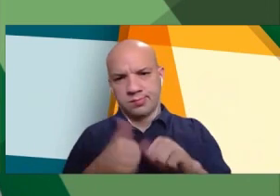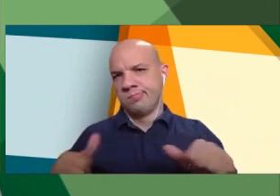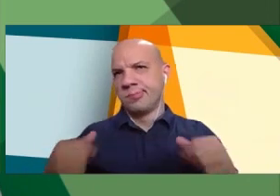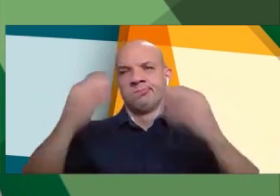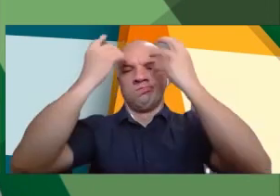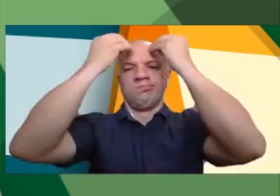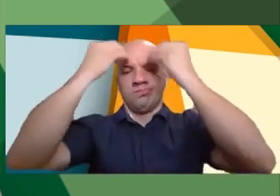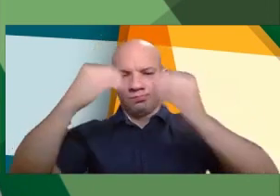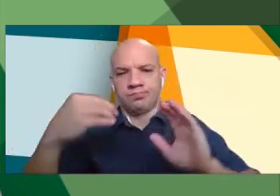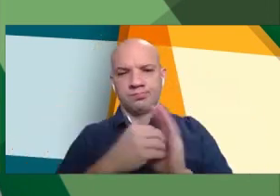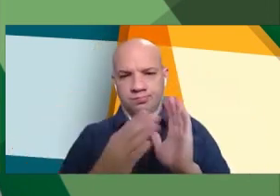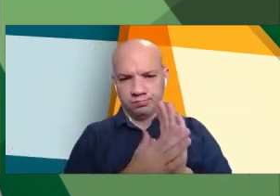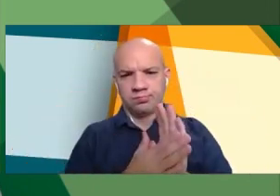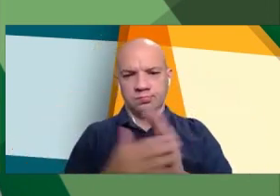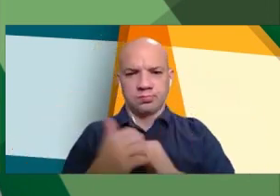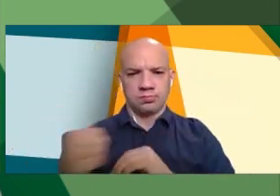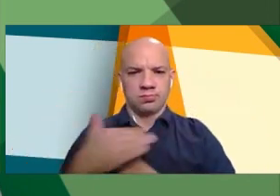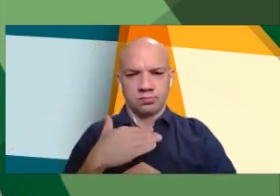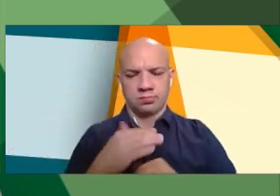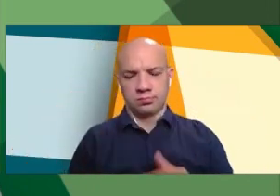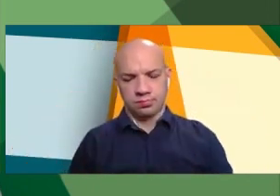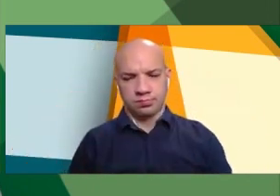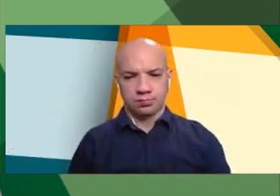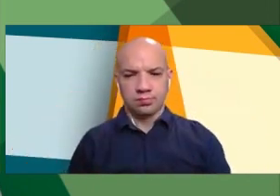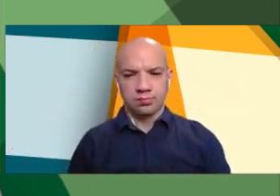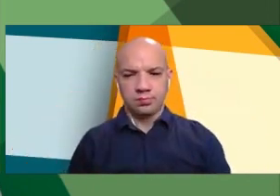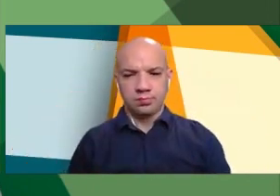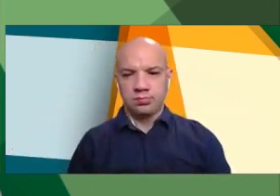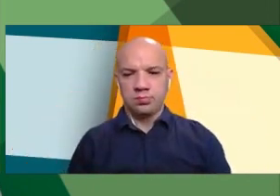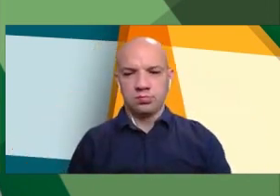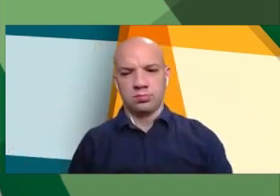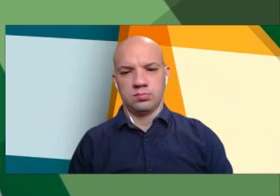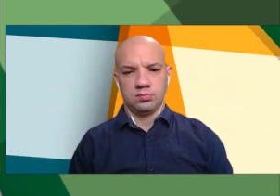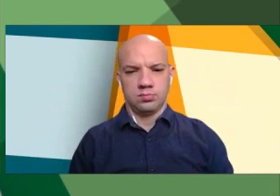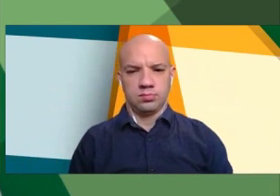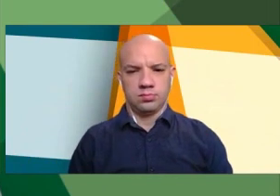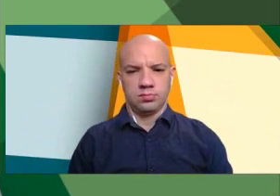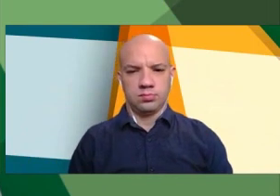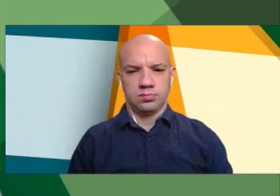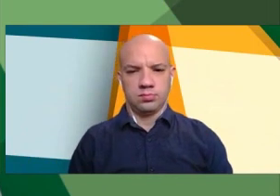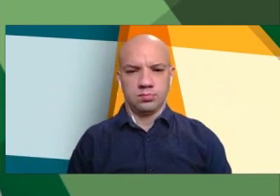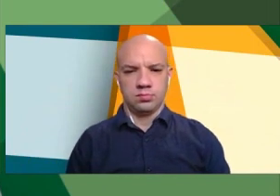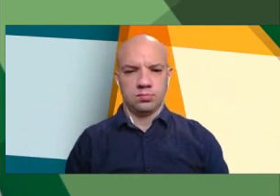this solicitation. So if any other